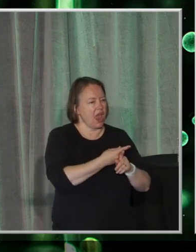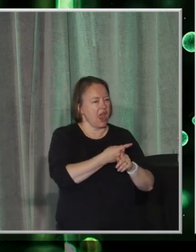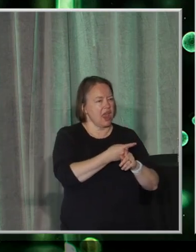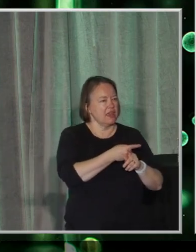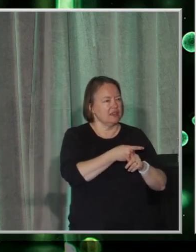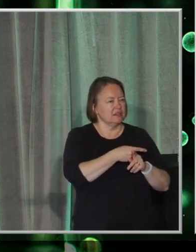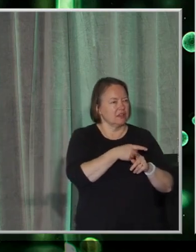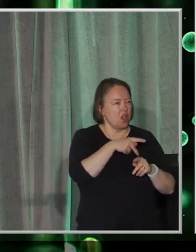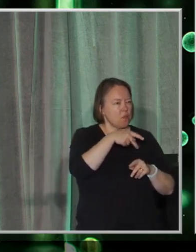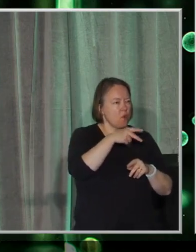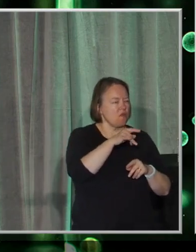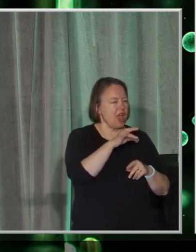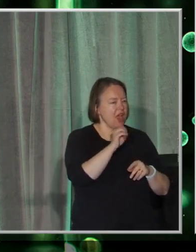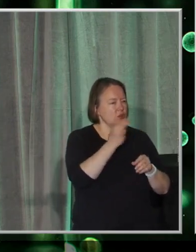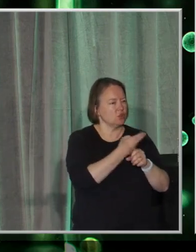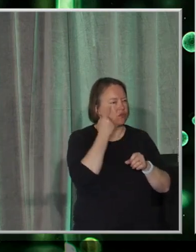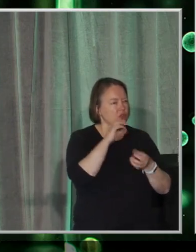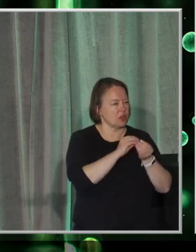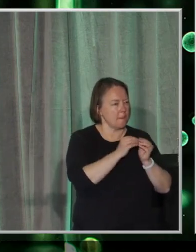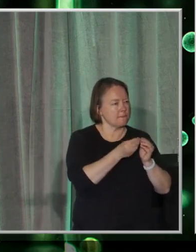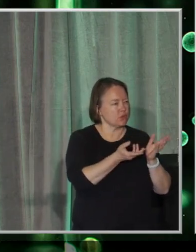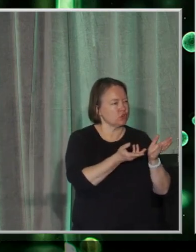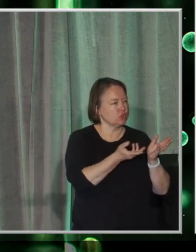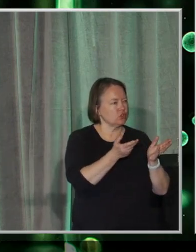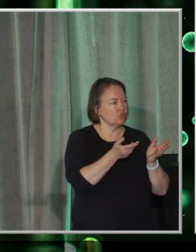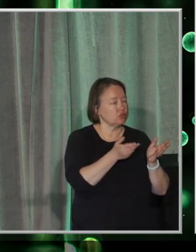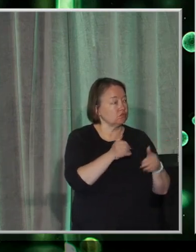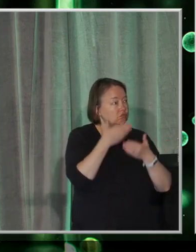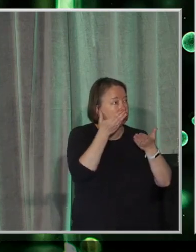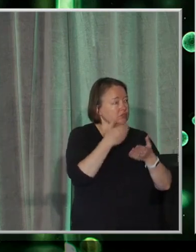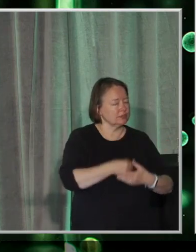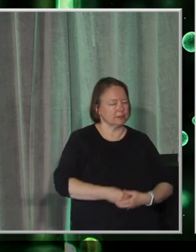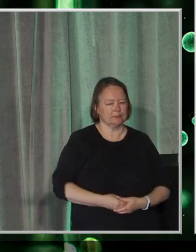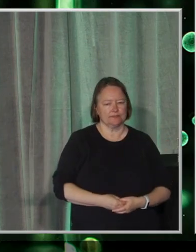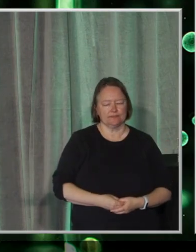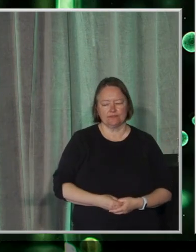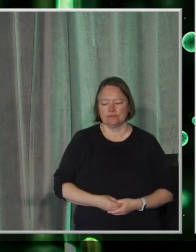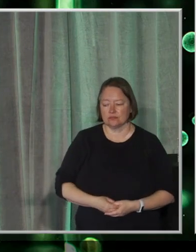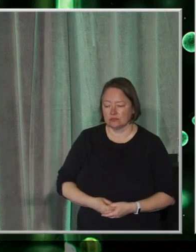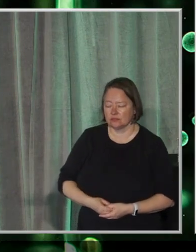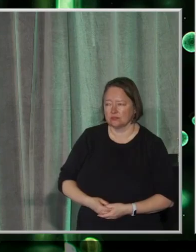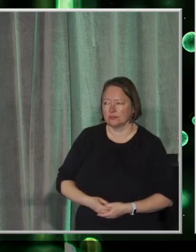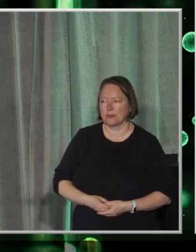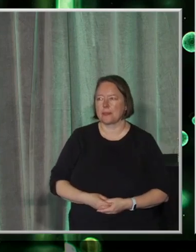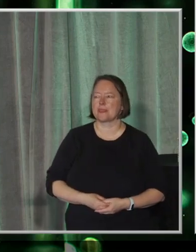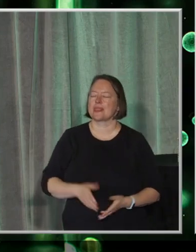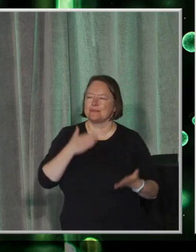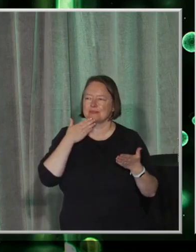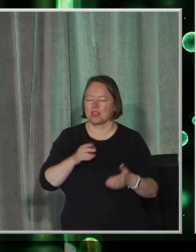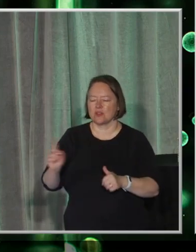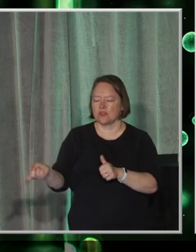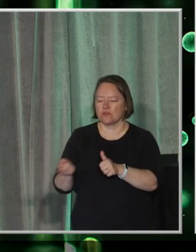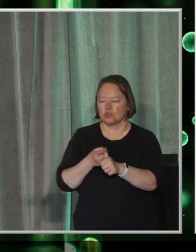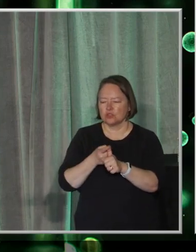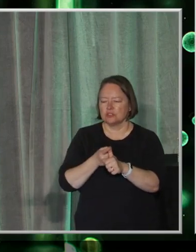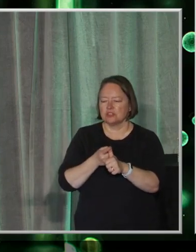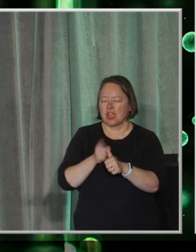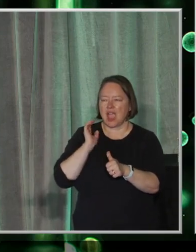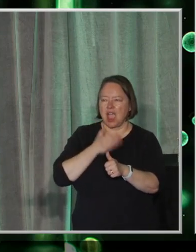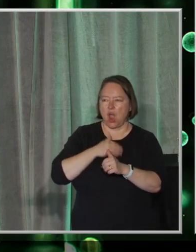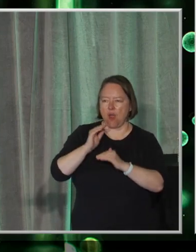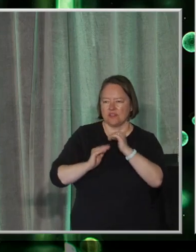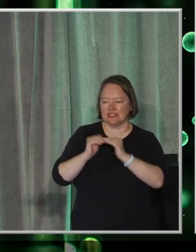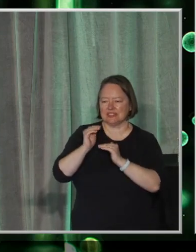will be looking for, and the numbers? What do you reckon? Well, thank you. First and foremost, our